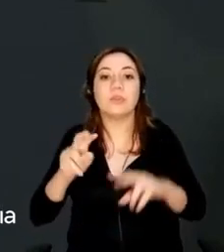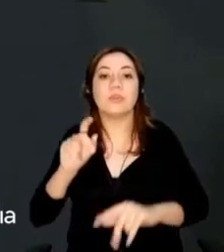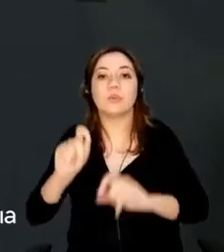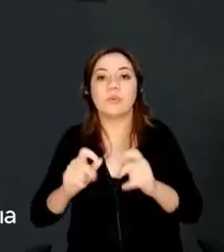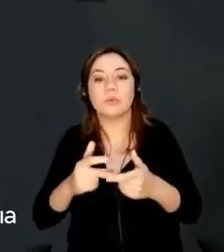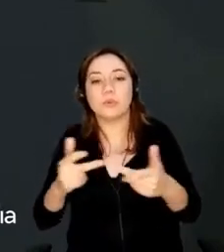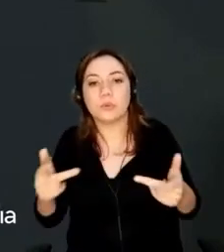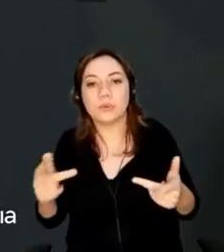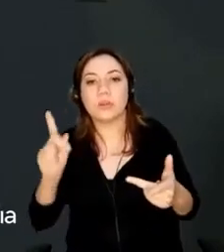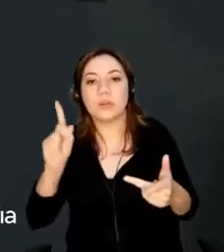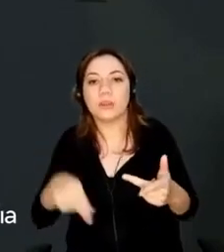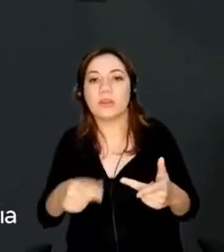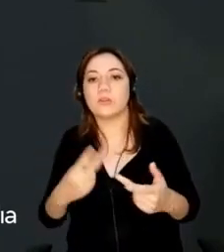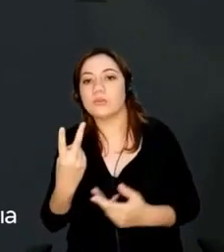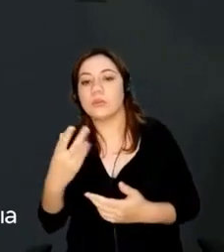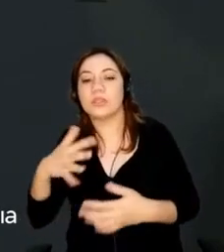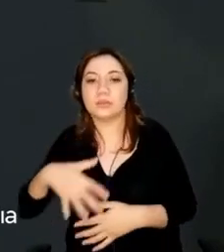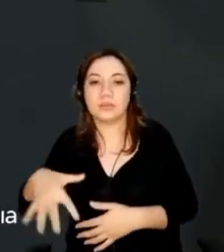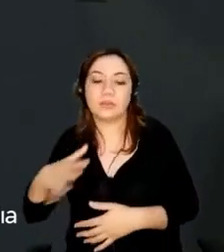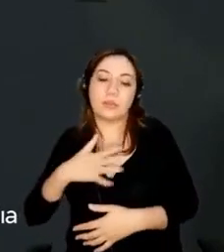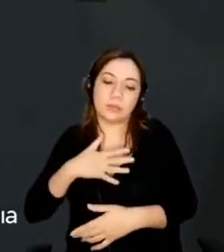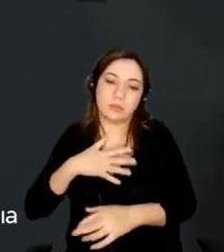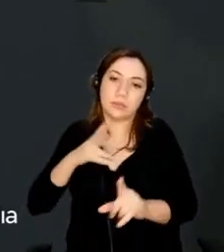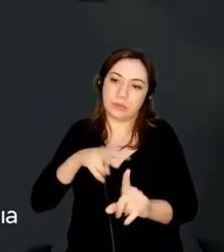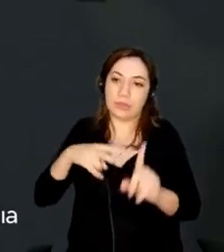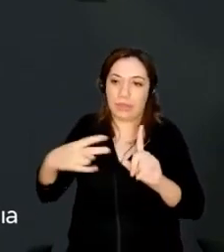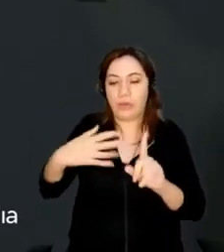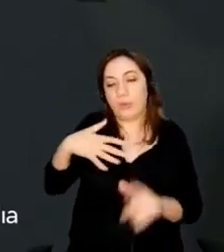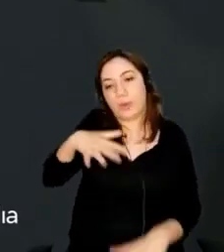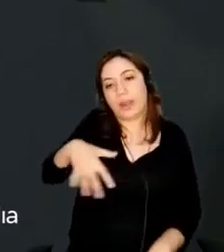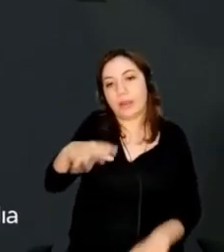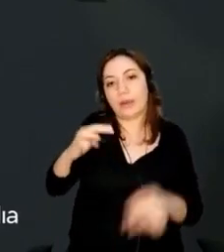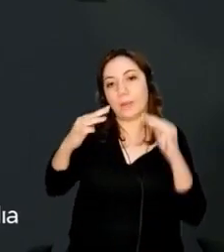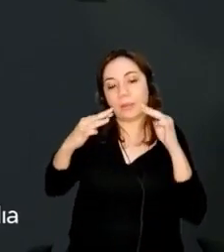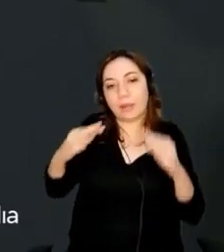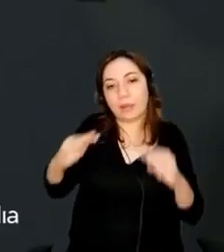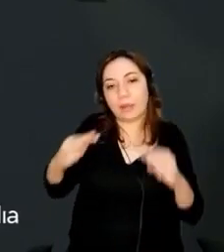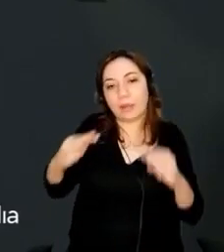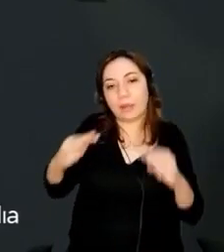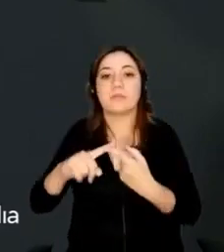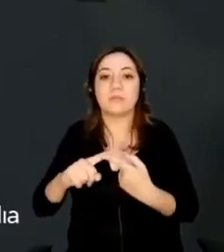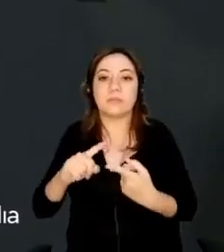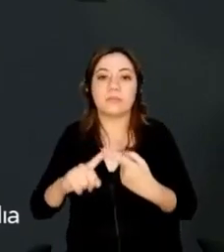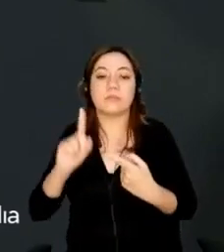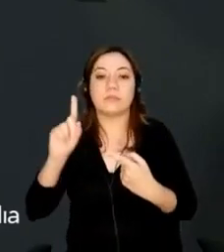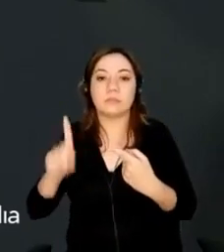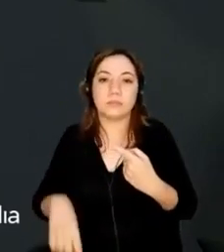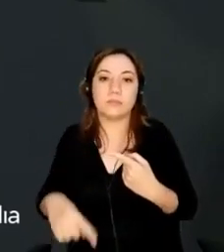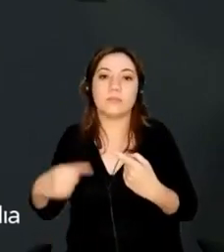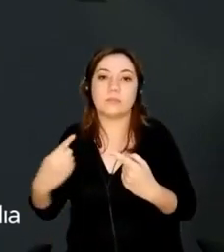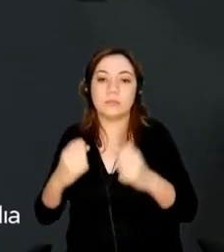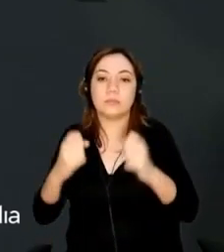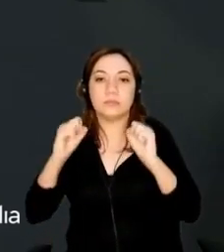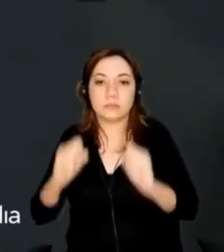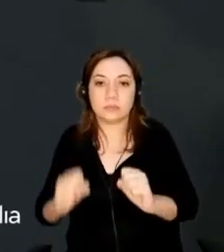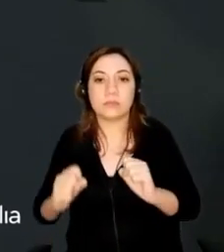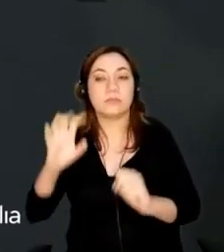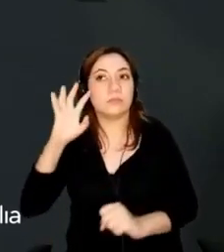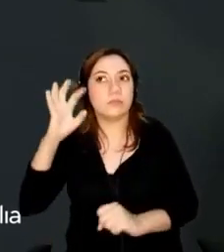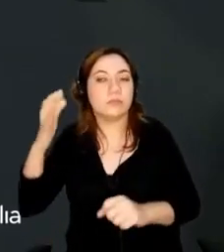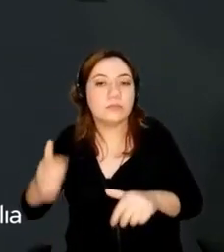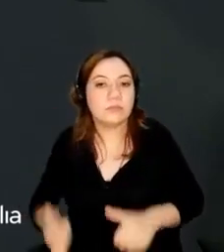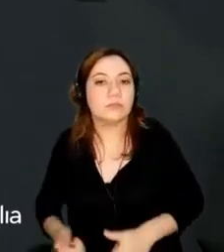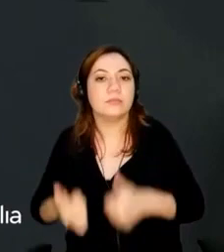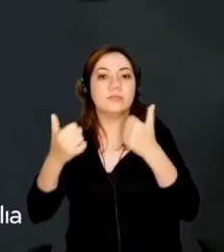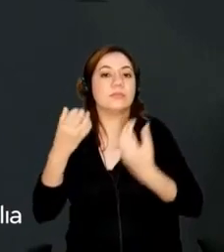least from my standpoint within the marketing area. One is, where are there areas that we can really drive better decisioning? How can we improve the way